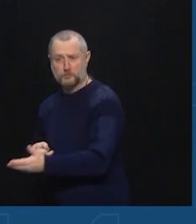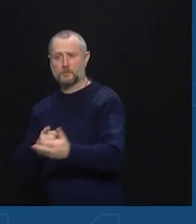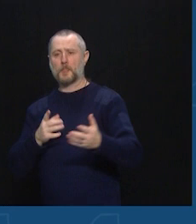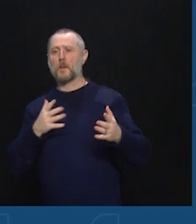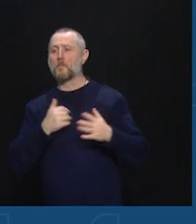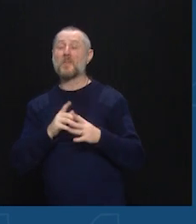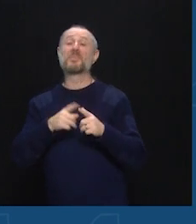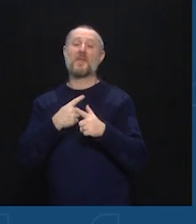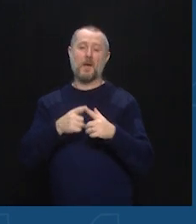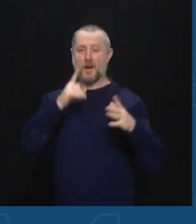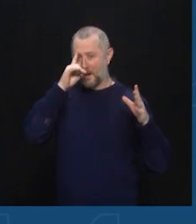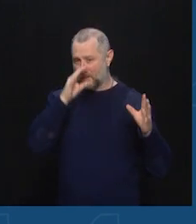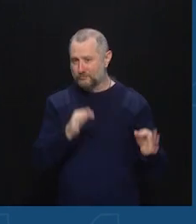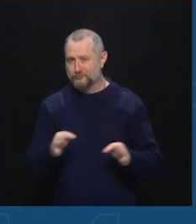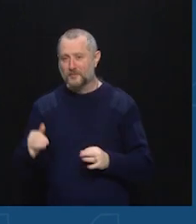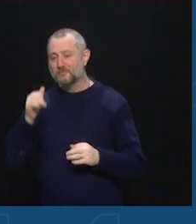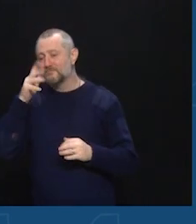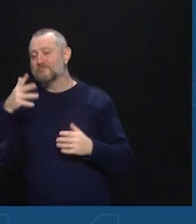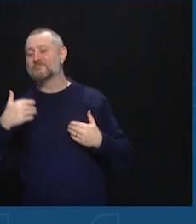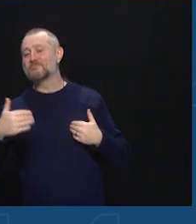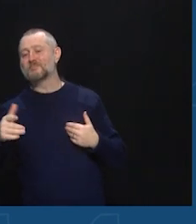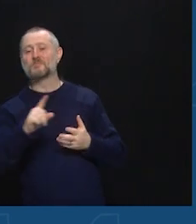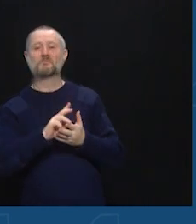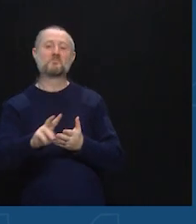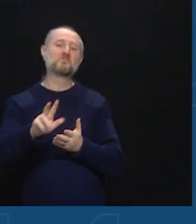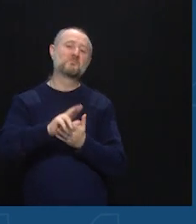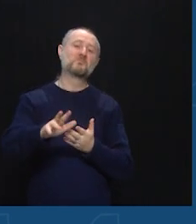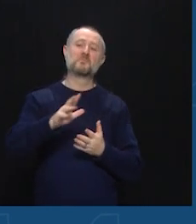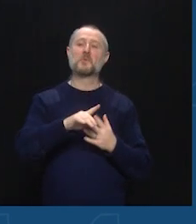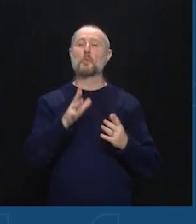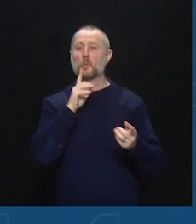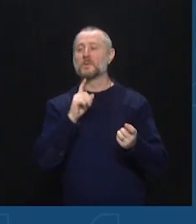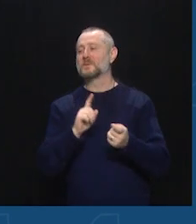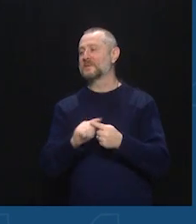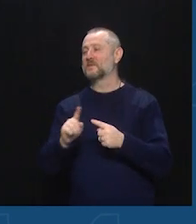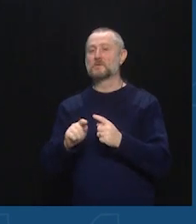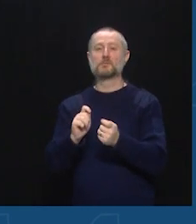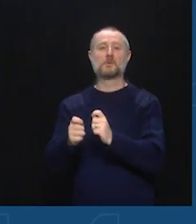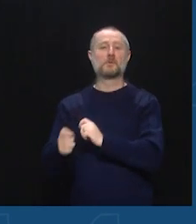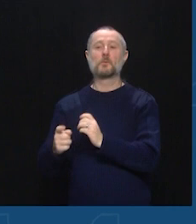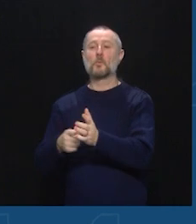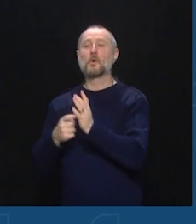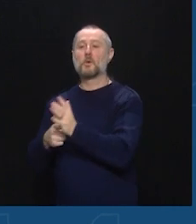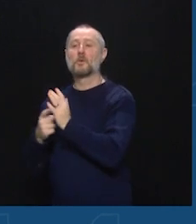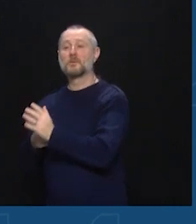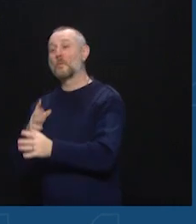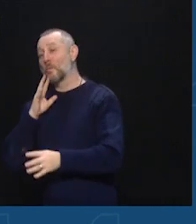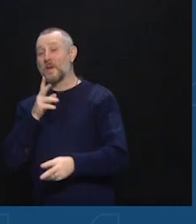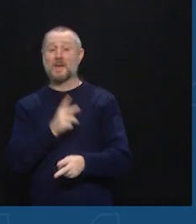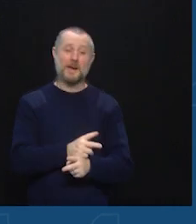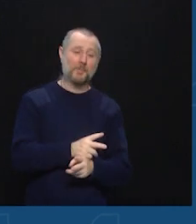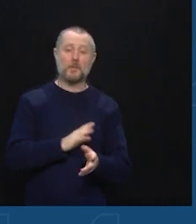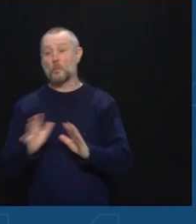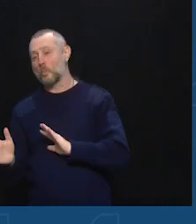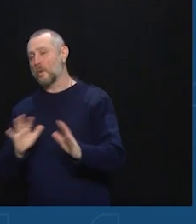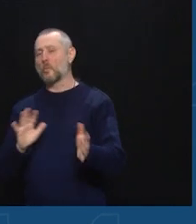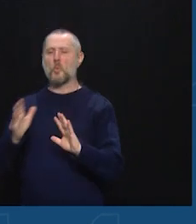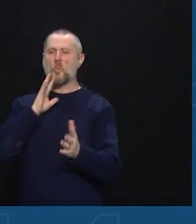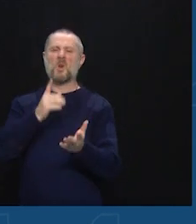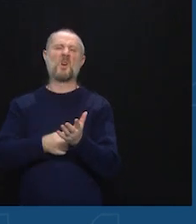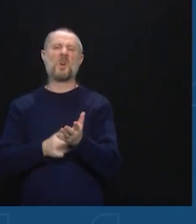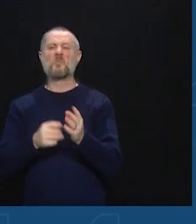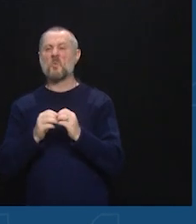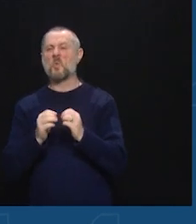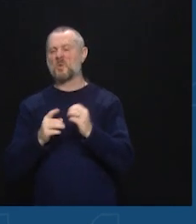days, the next few weeks about the requirements that we have in place to keep people safe and whether or not they're going to be as necessary. So we'll be talking some more about that next week,